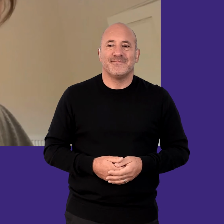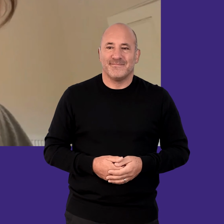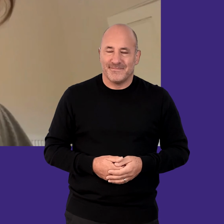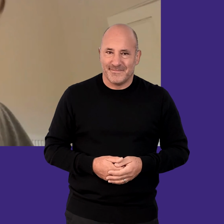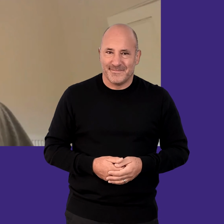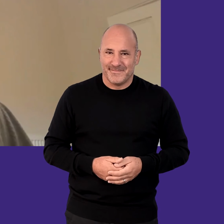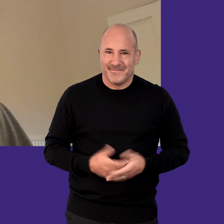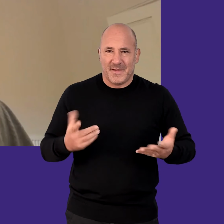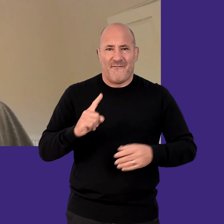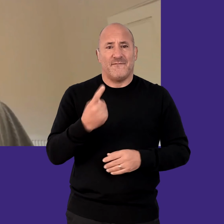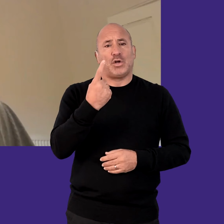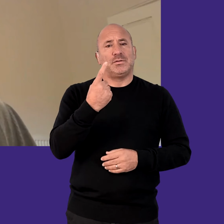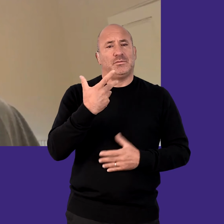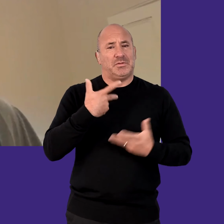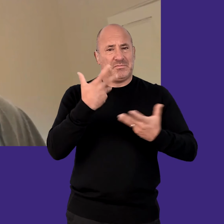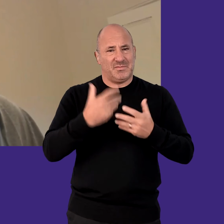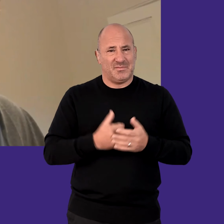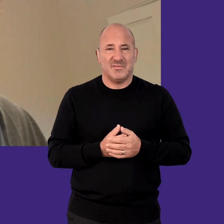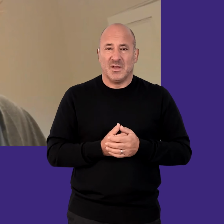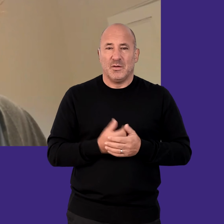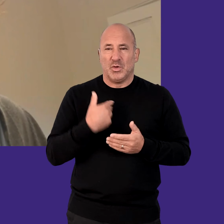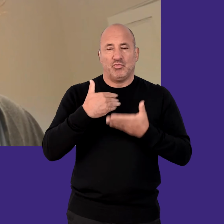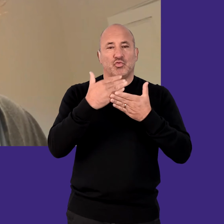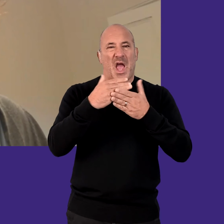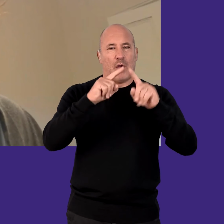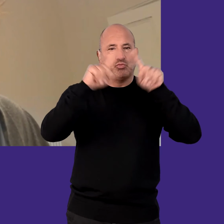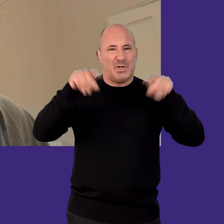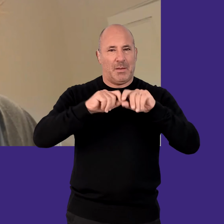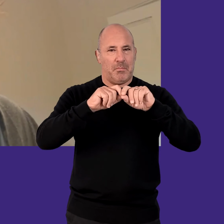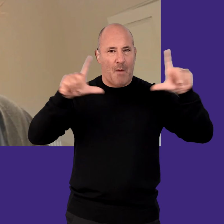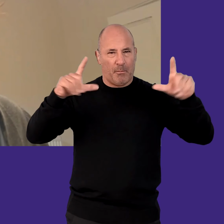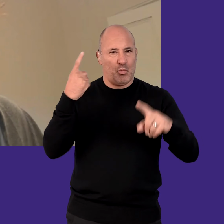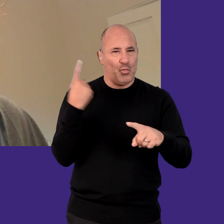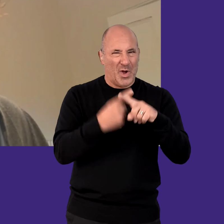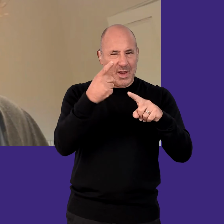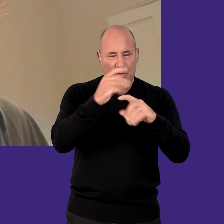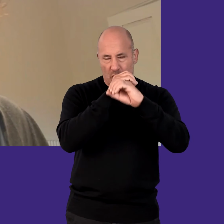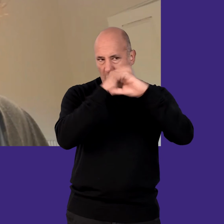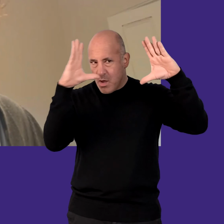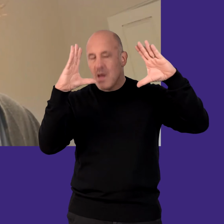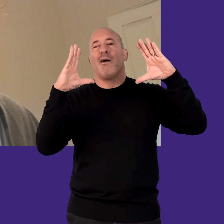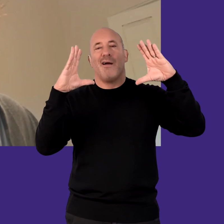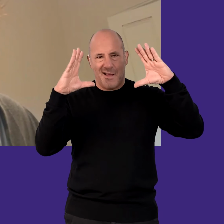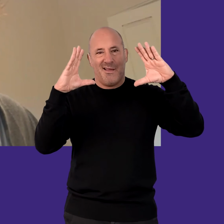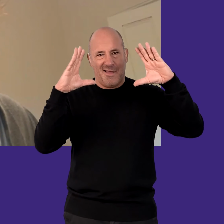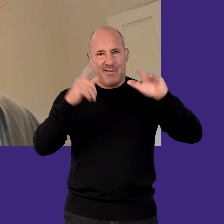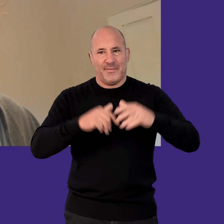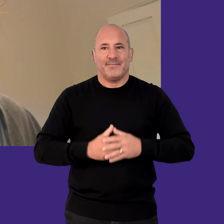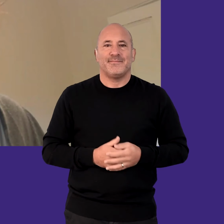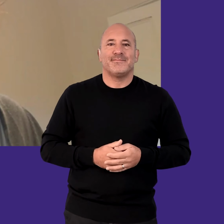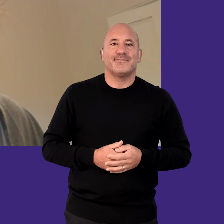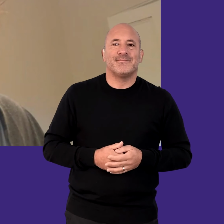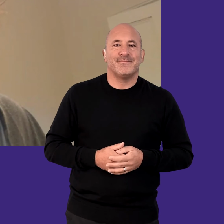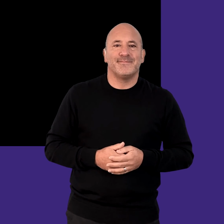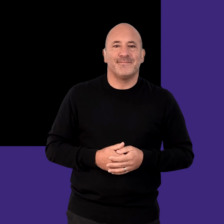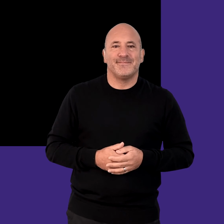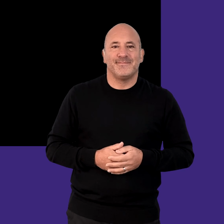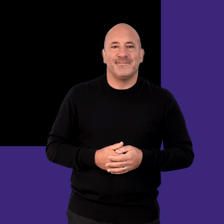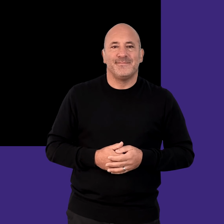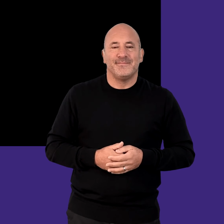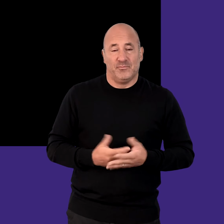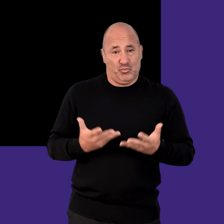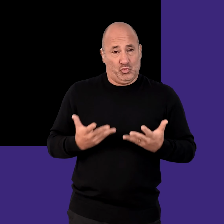I would like to welcome our first speaker. First, I'm going to just screen share really quickly and give you a little overview